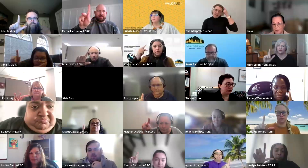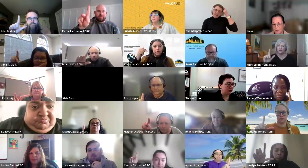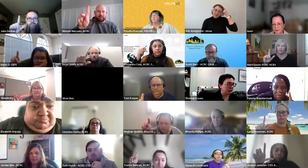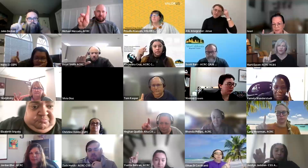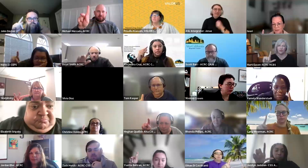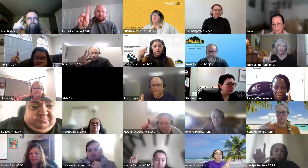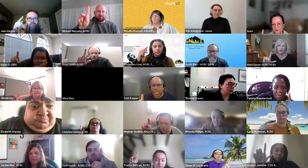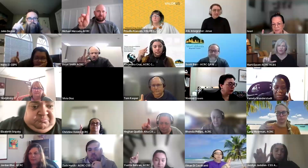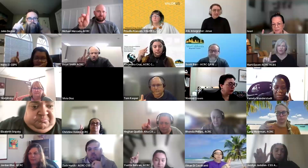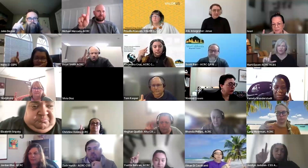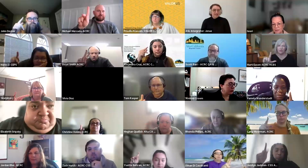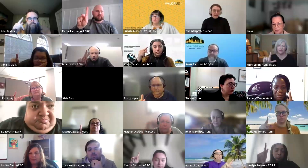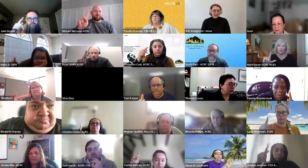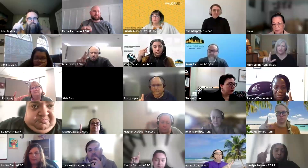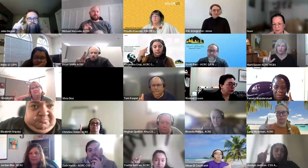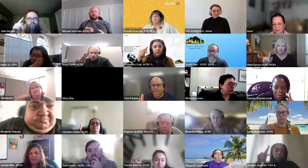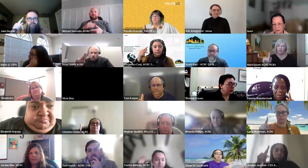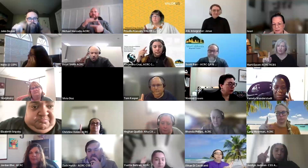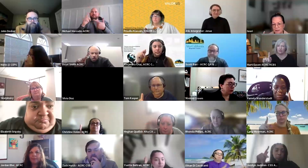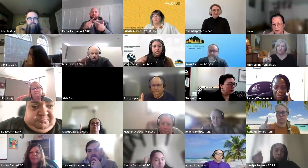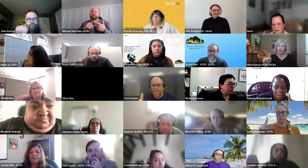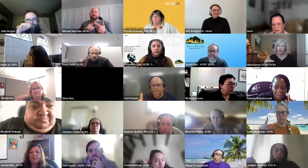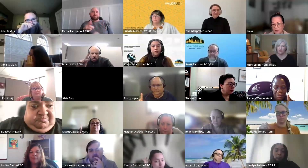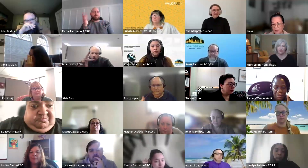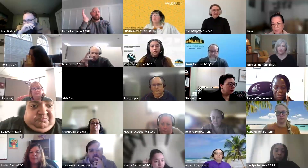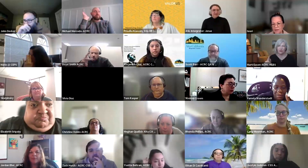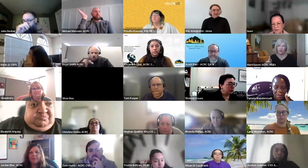that's your L, and then K.